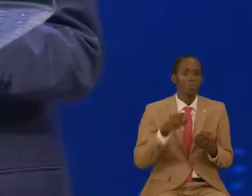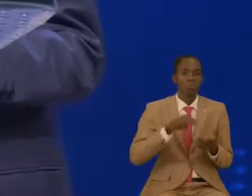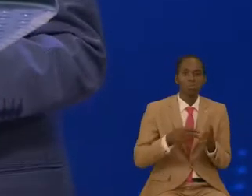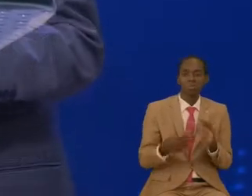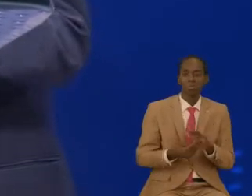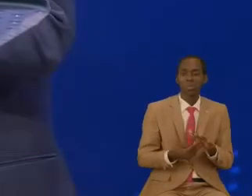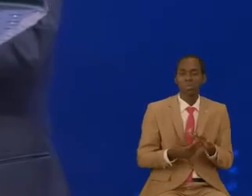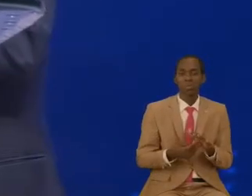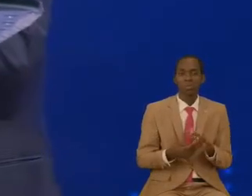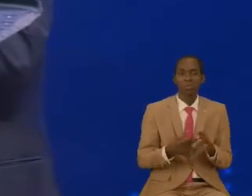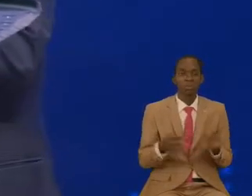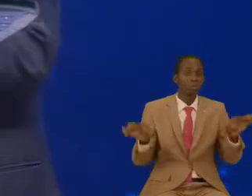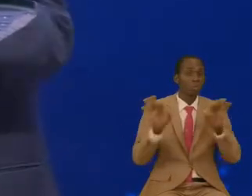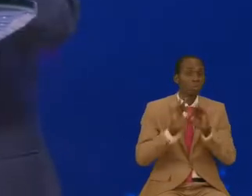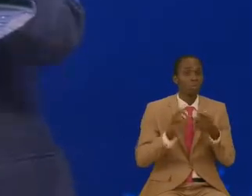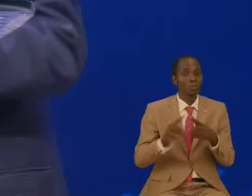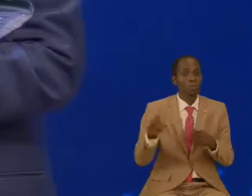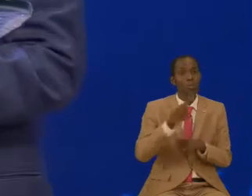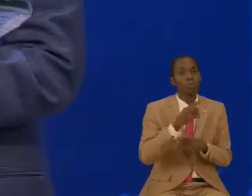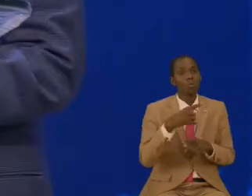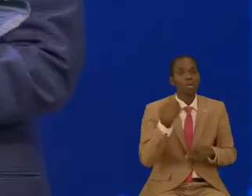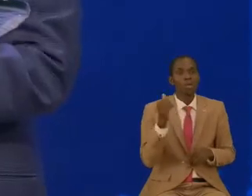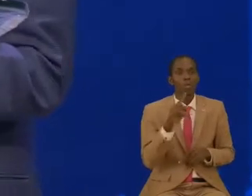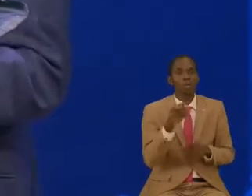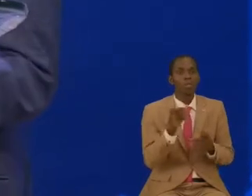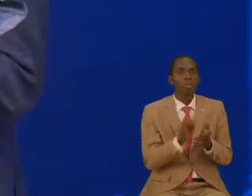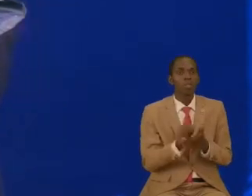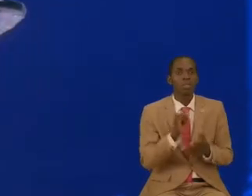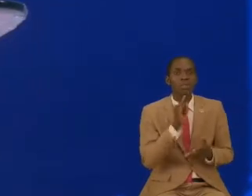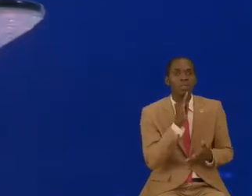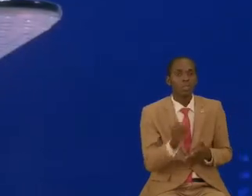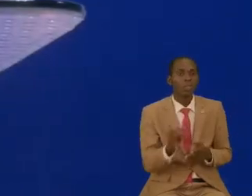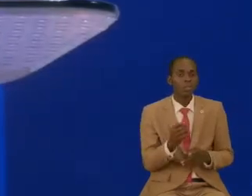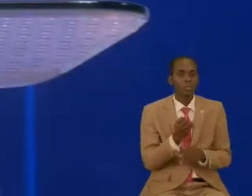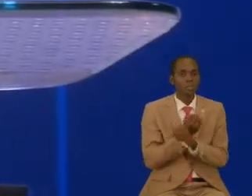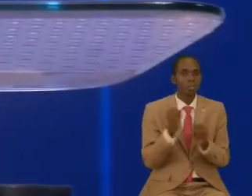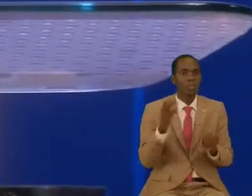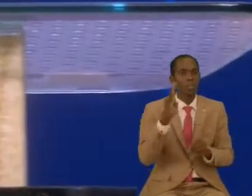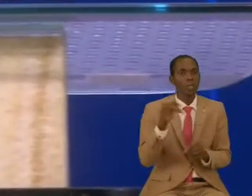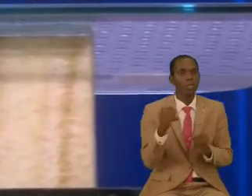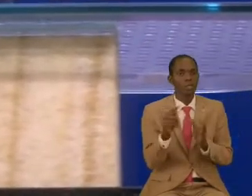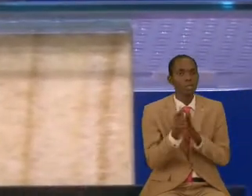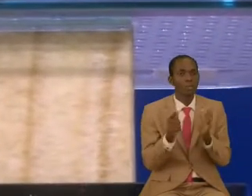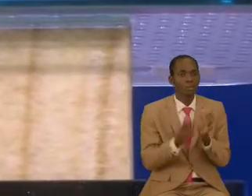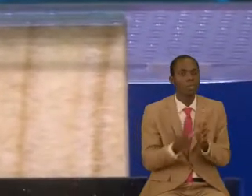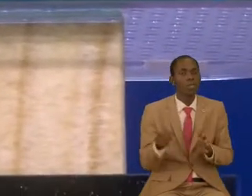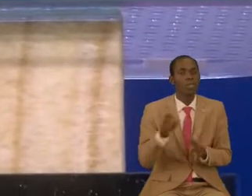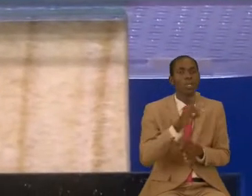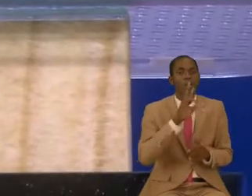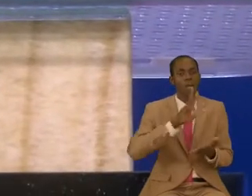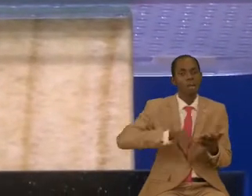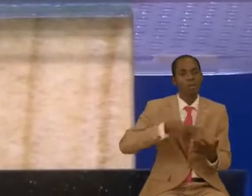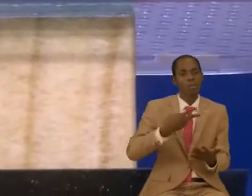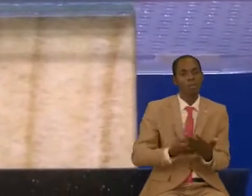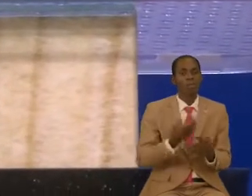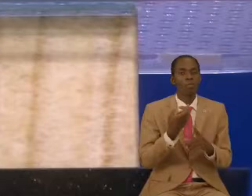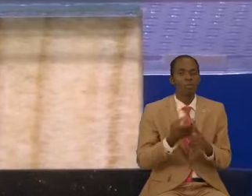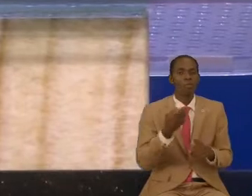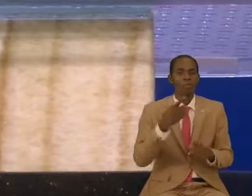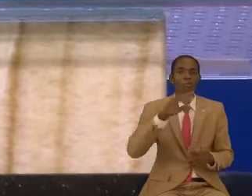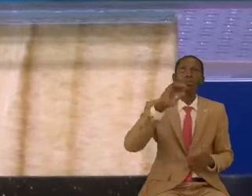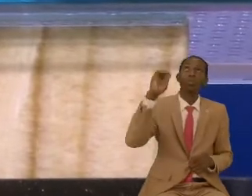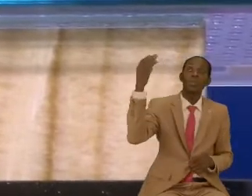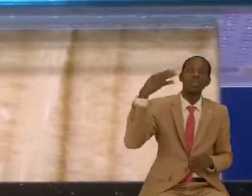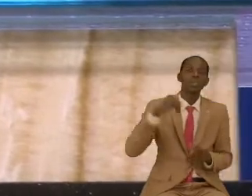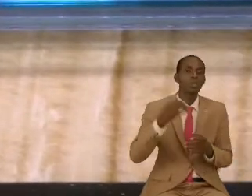Whosoever are justified by the law, ye are falling from grace. It was a